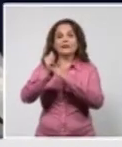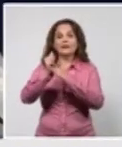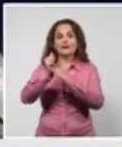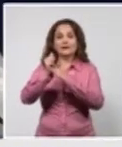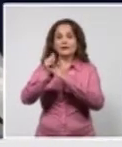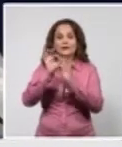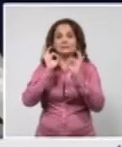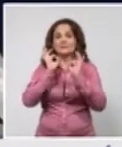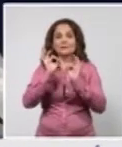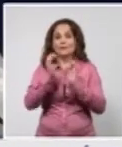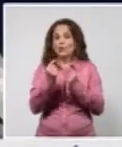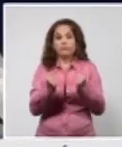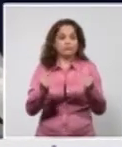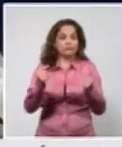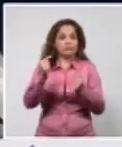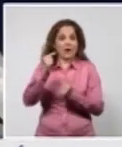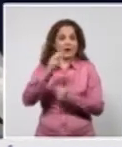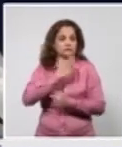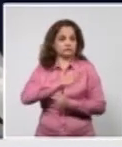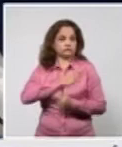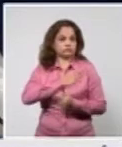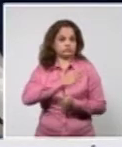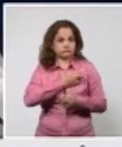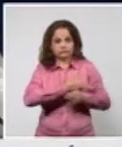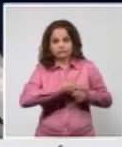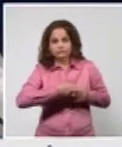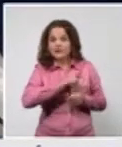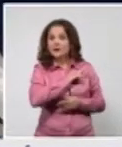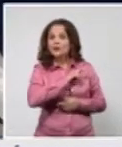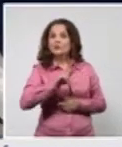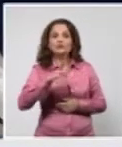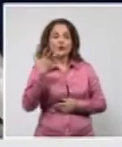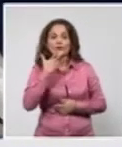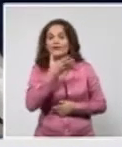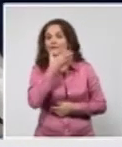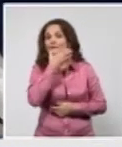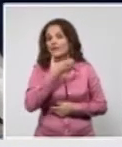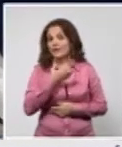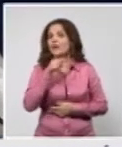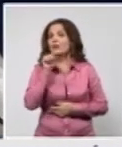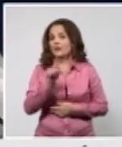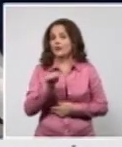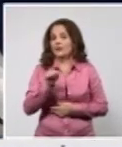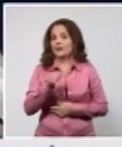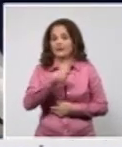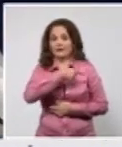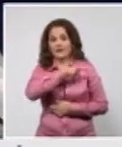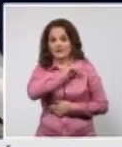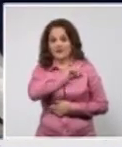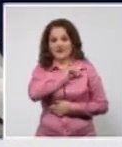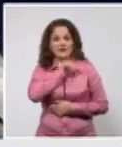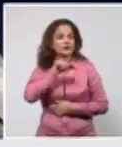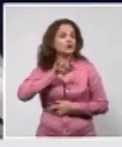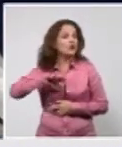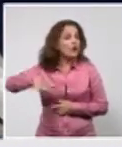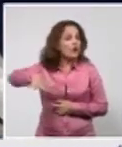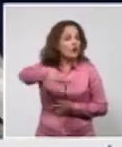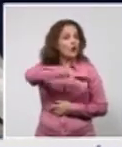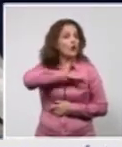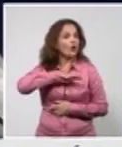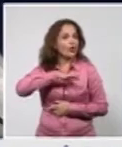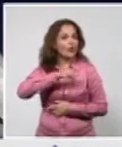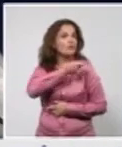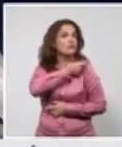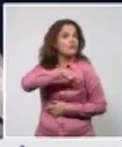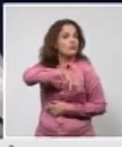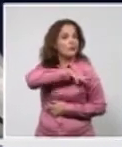initials. Yesterday, September 28th, we Cubans celebrated in different ways this new anniversary as to pay